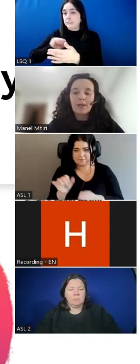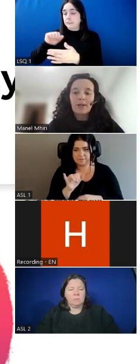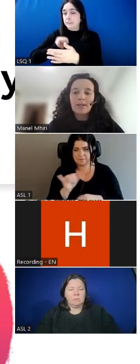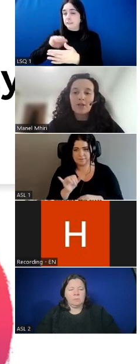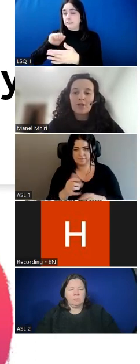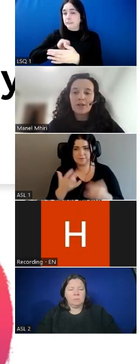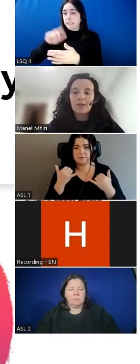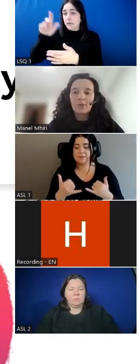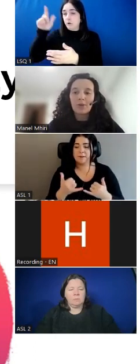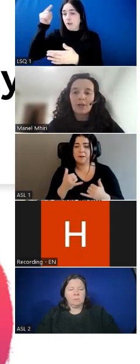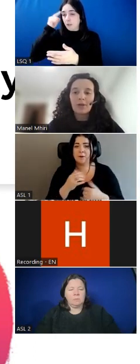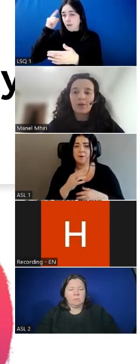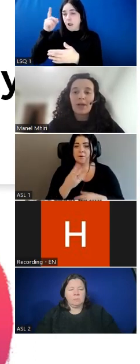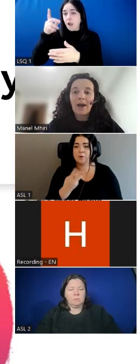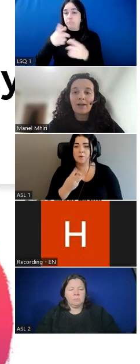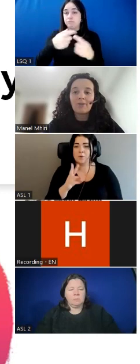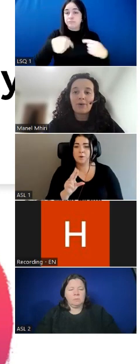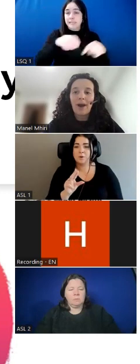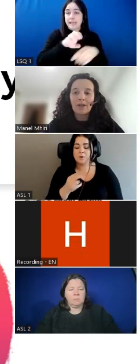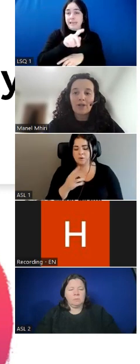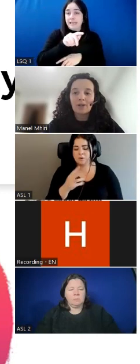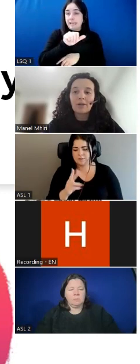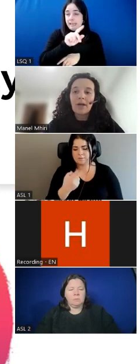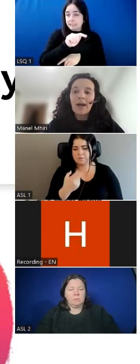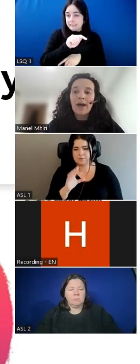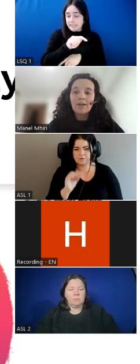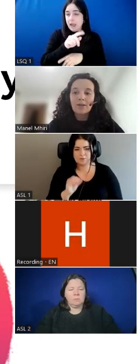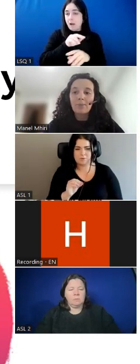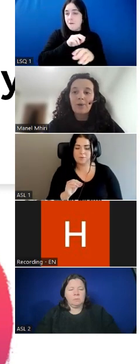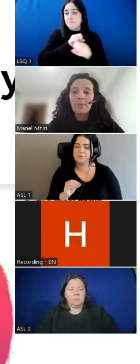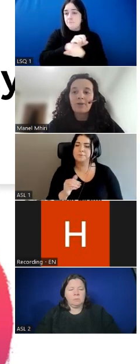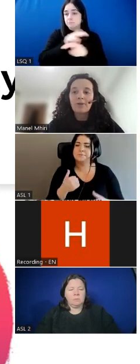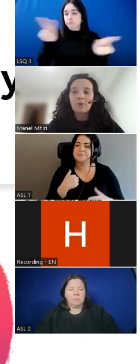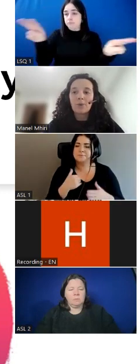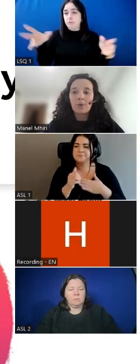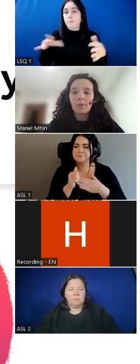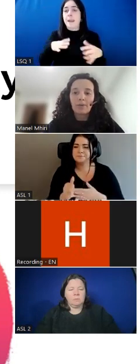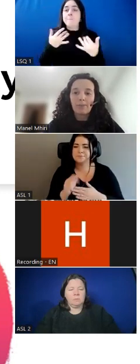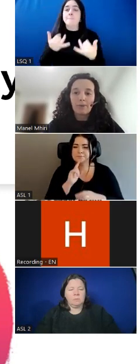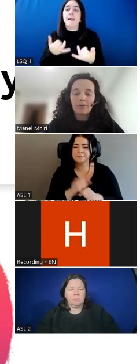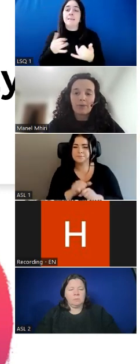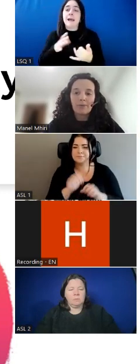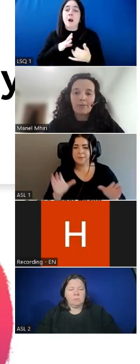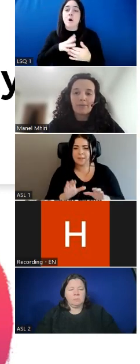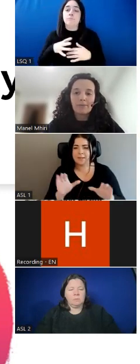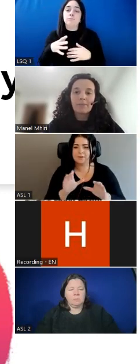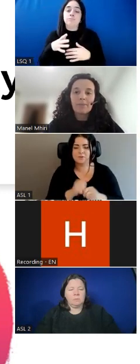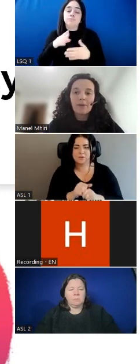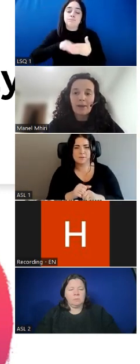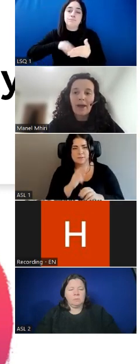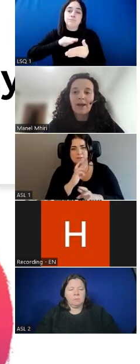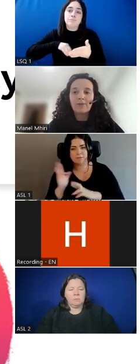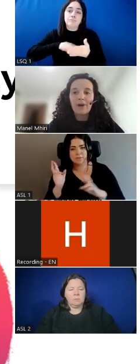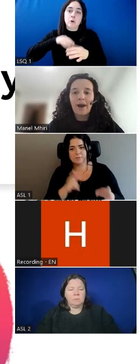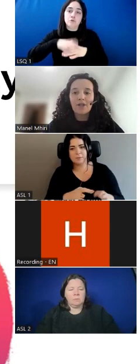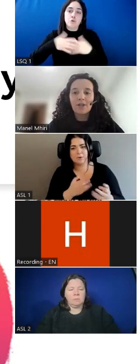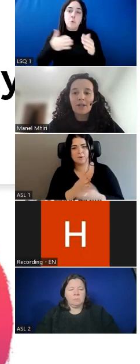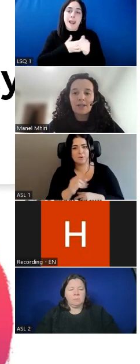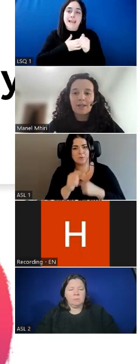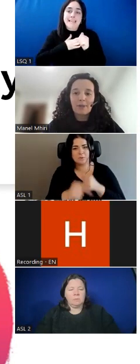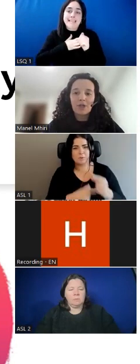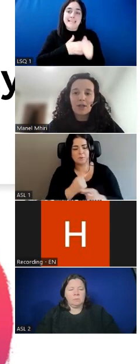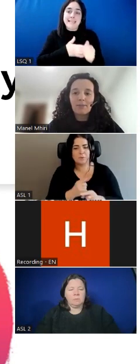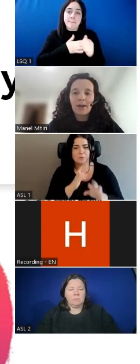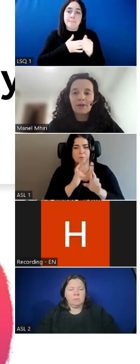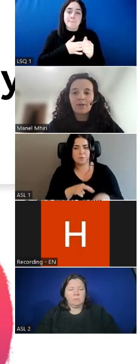Health Organization is working on a guide for action as a supplement to the global report. The guide for action